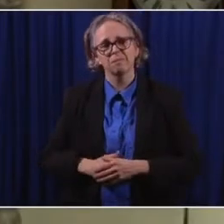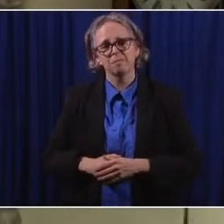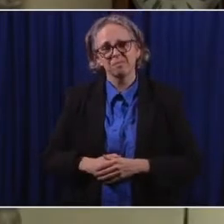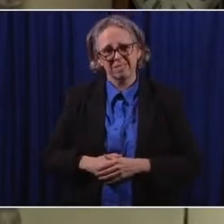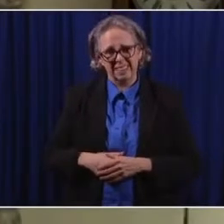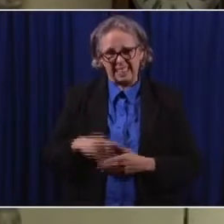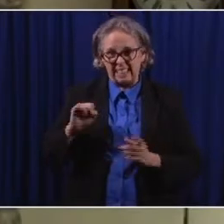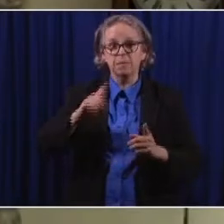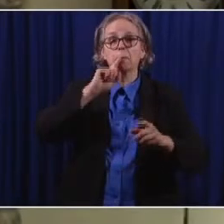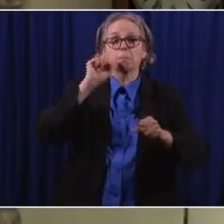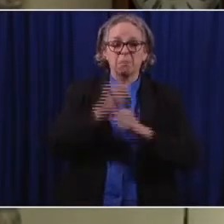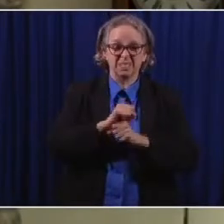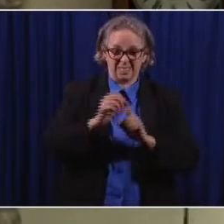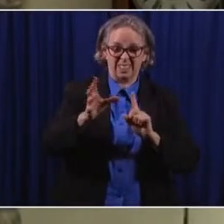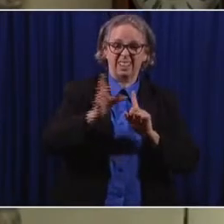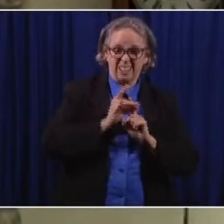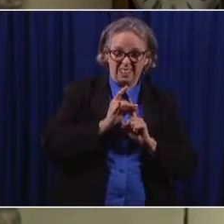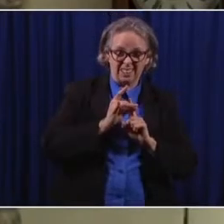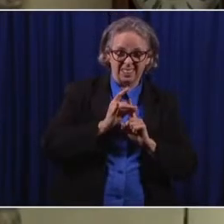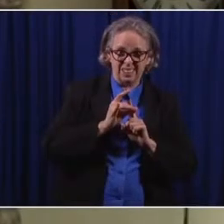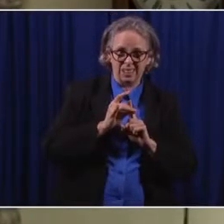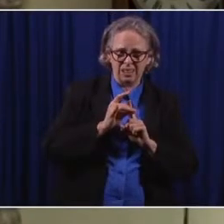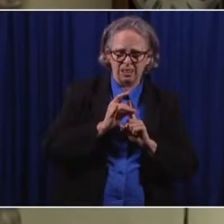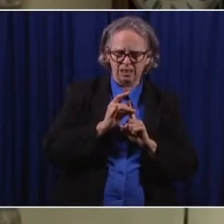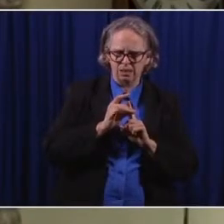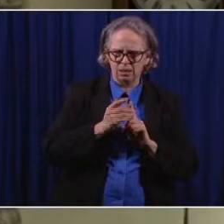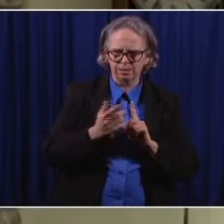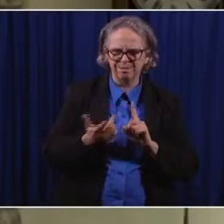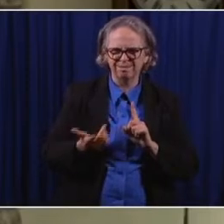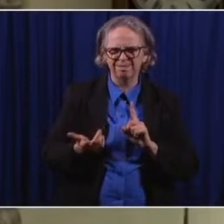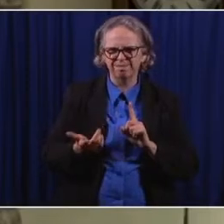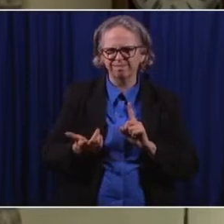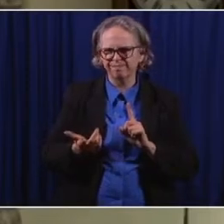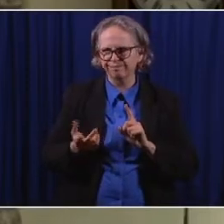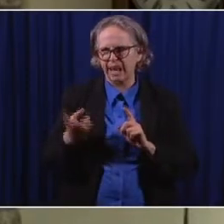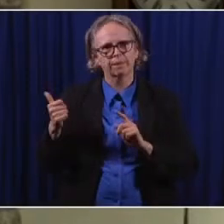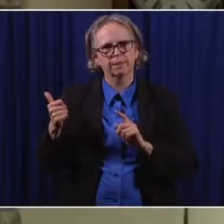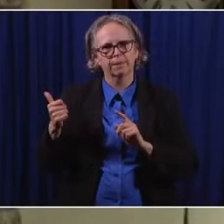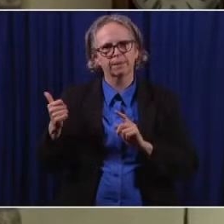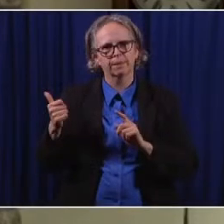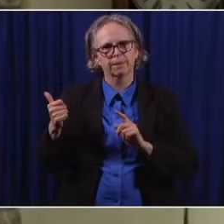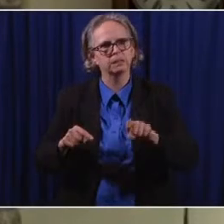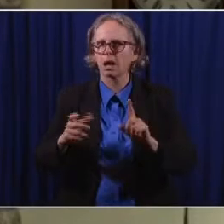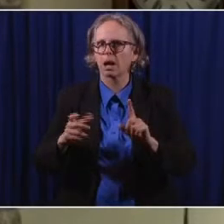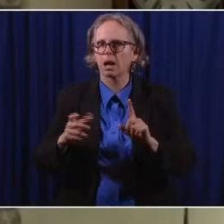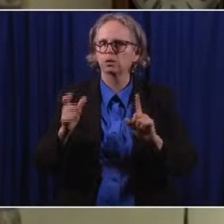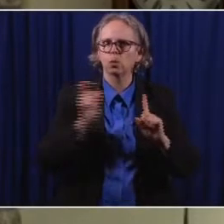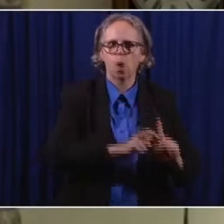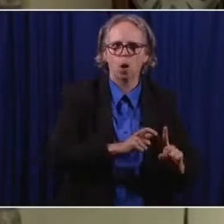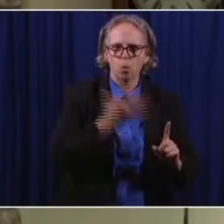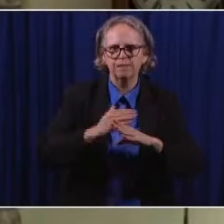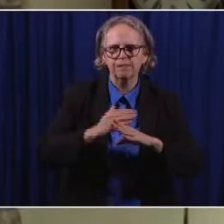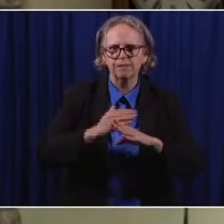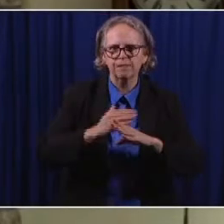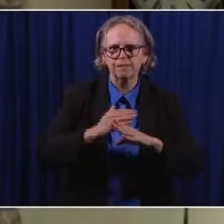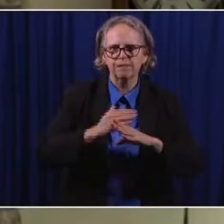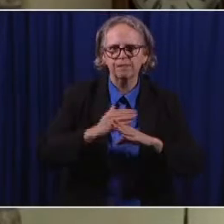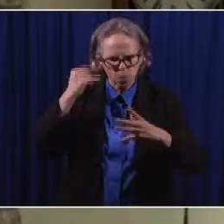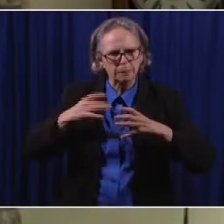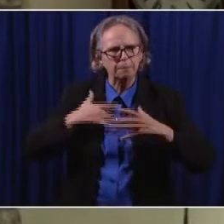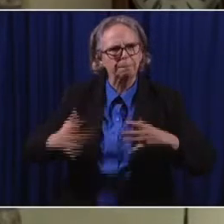a swift, coordinated response can significantly reduce spread and help those that are sick get the care that they urgently